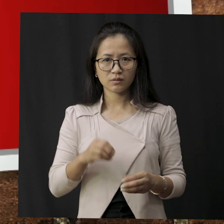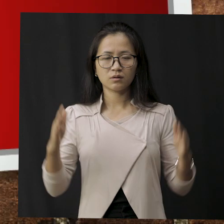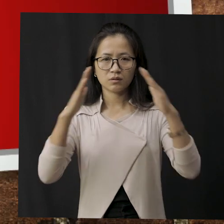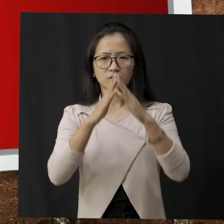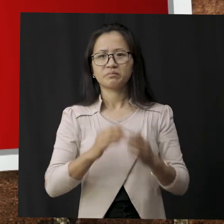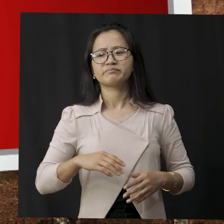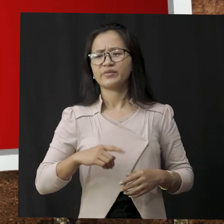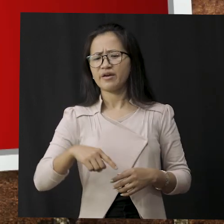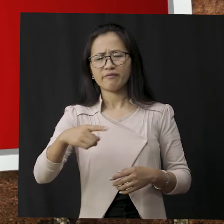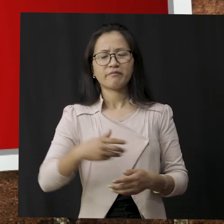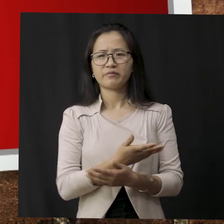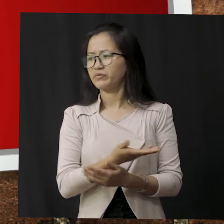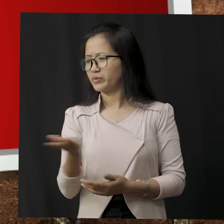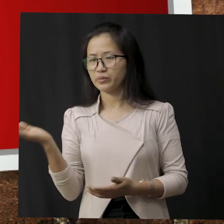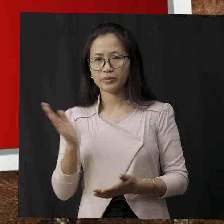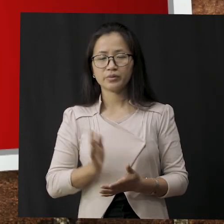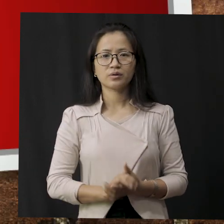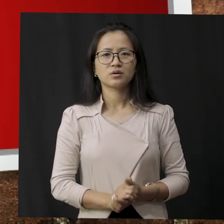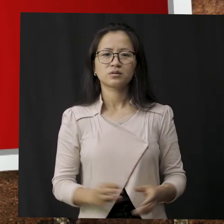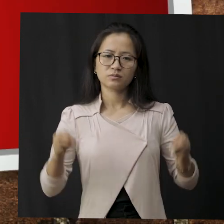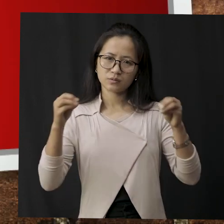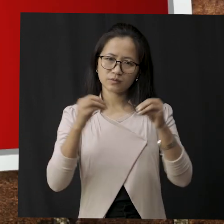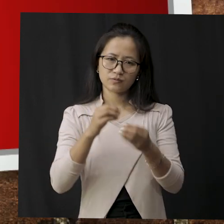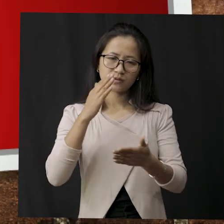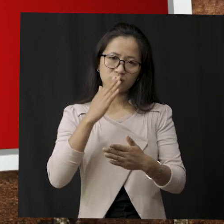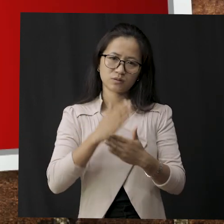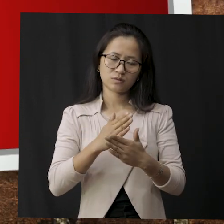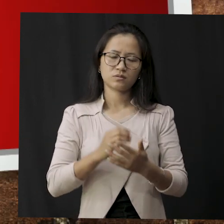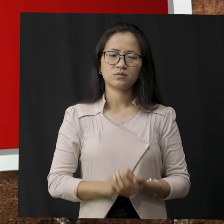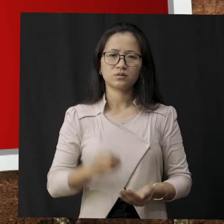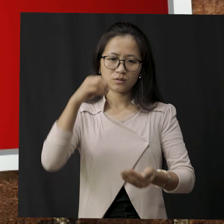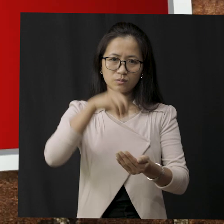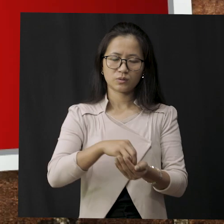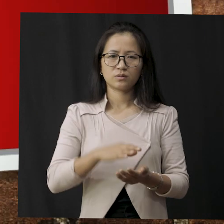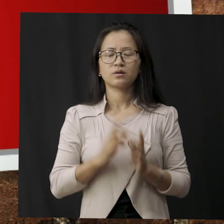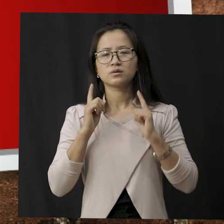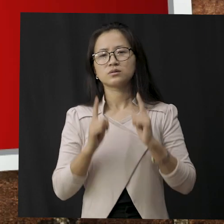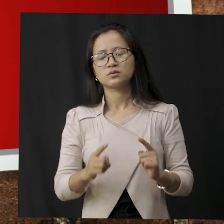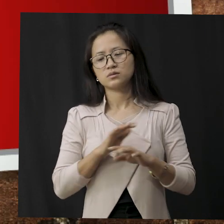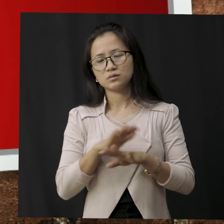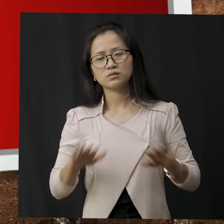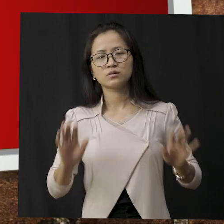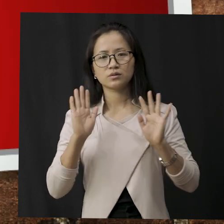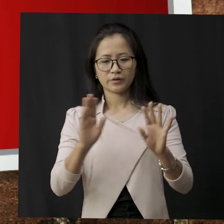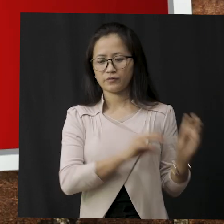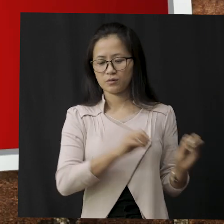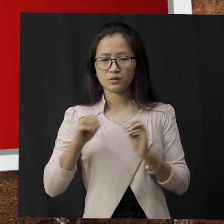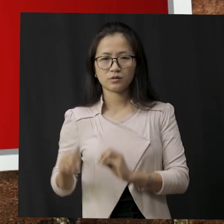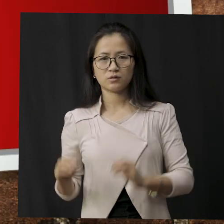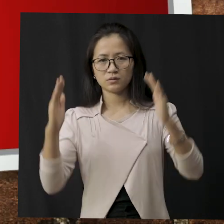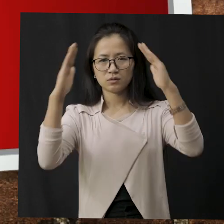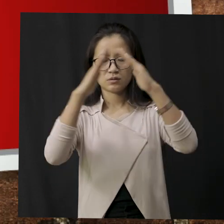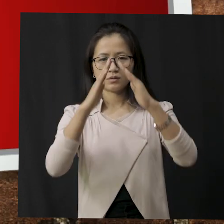house everywhere. It is fixed, right? But students, we have a movable house,